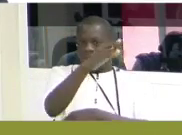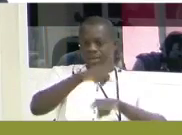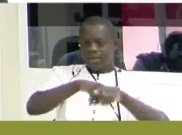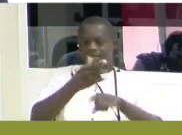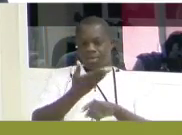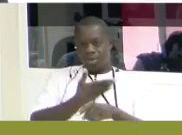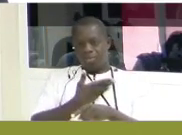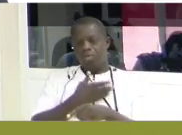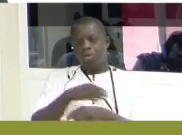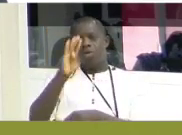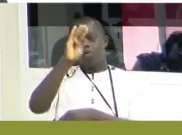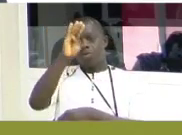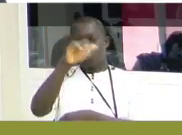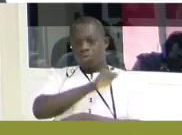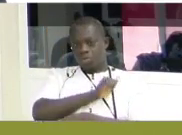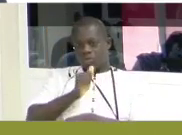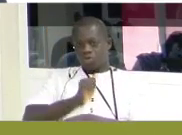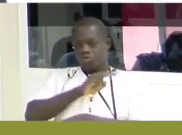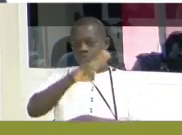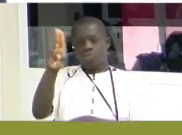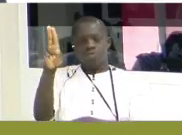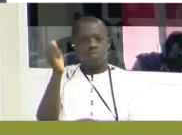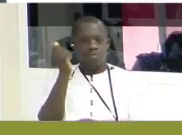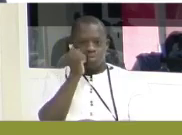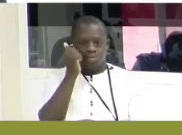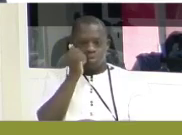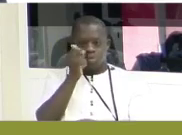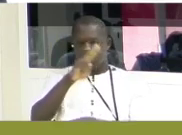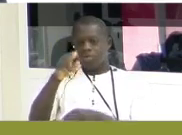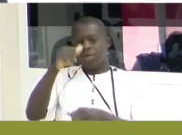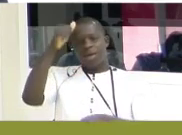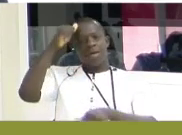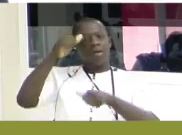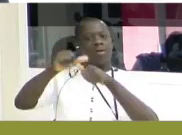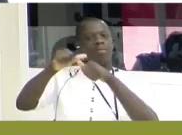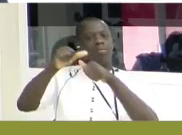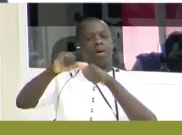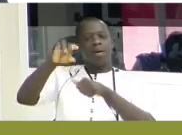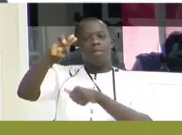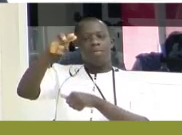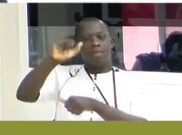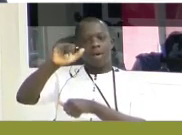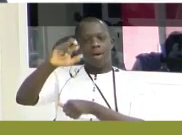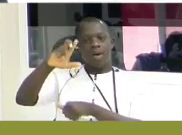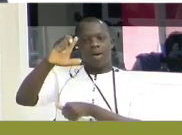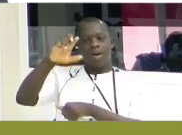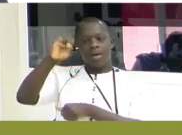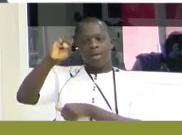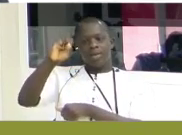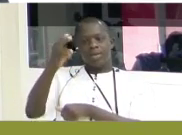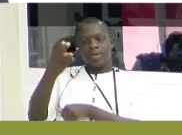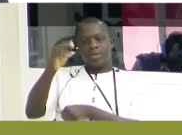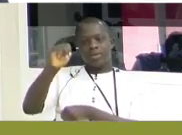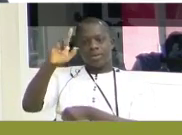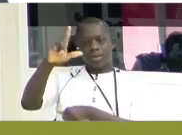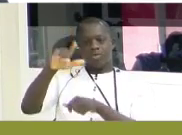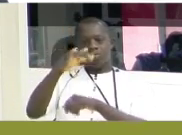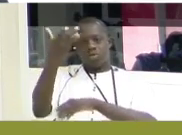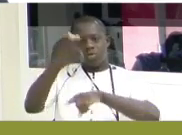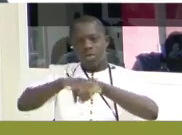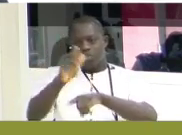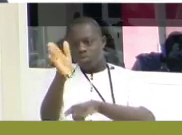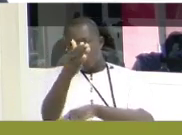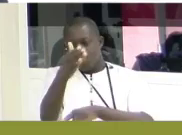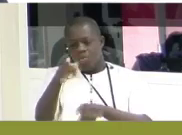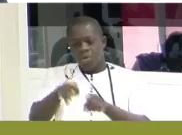always. Because I could remember then Marcel Tomasi was the director of press and public relations. Sometimes there's this segregation. You will go, they said, no, you are not